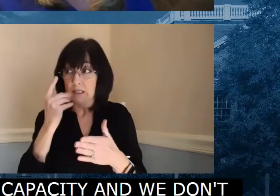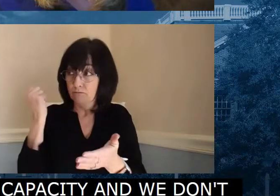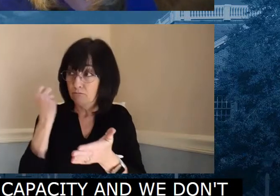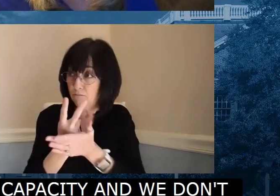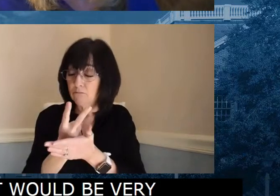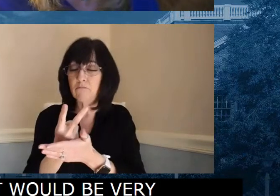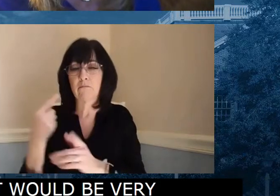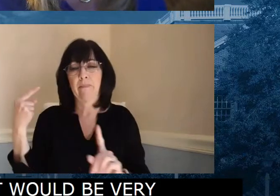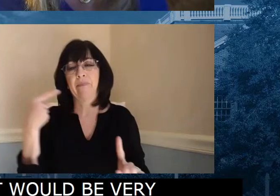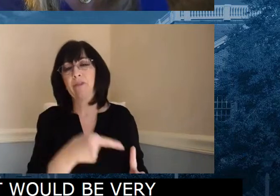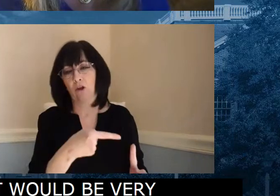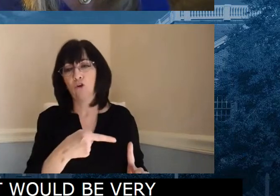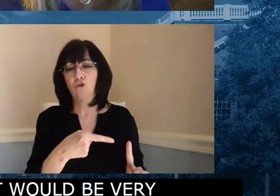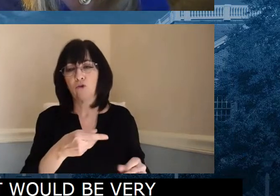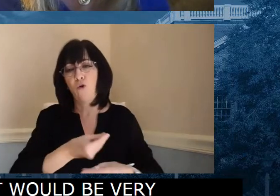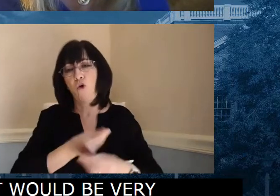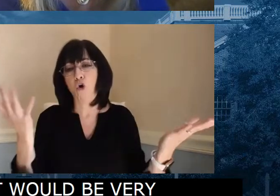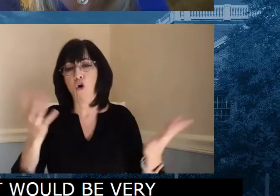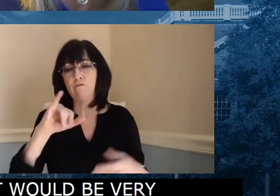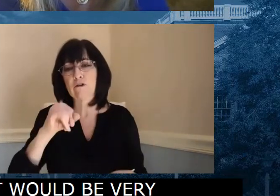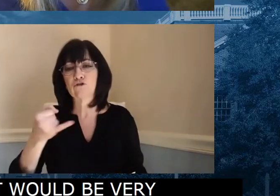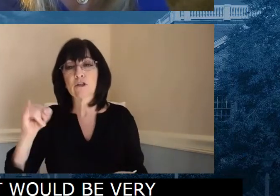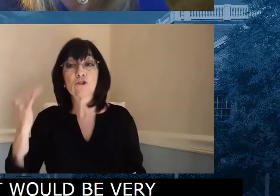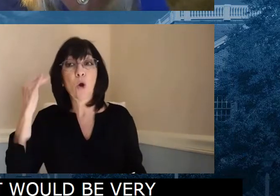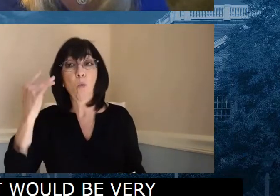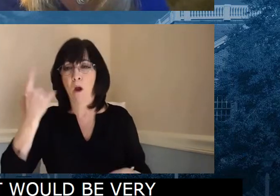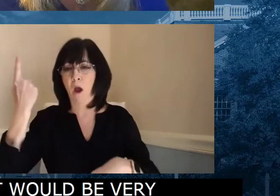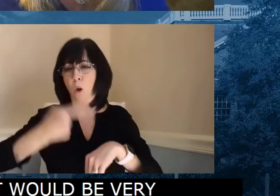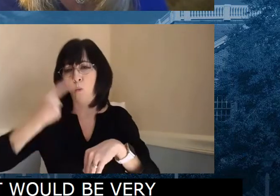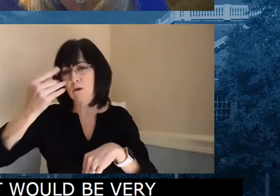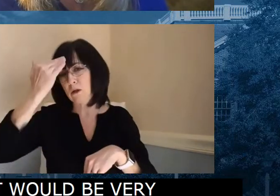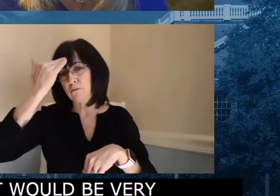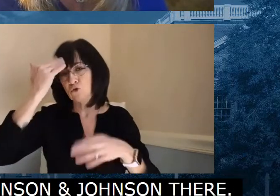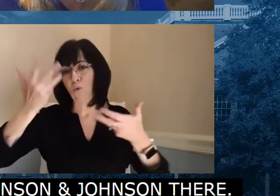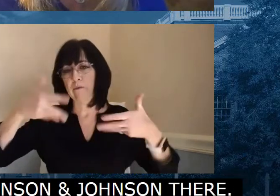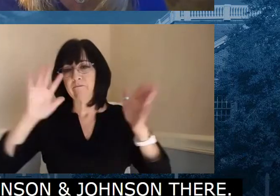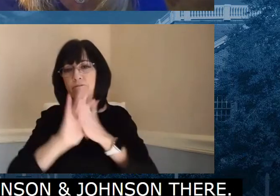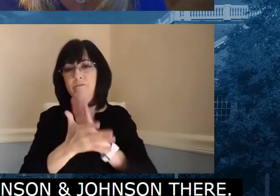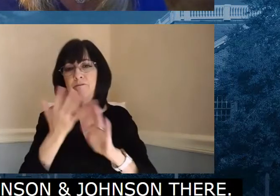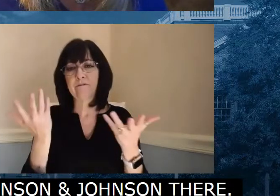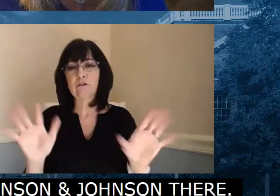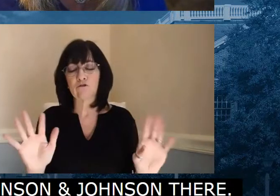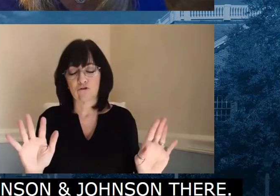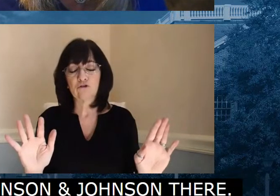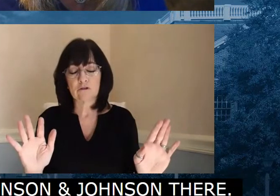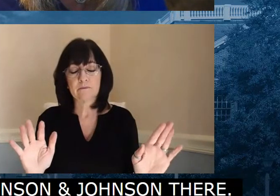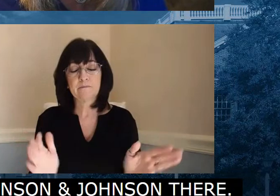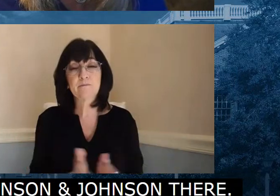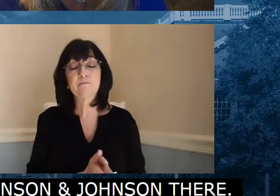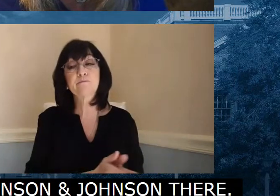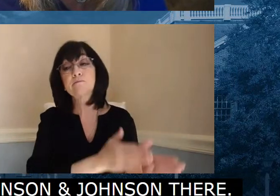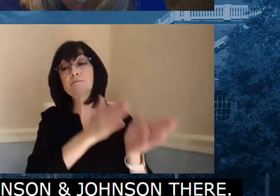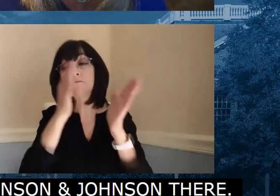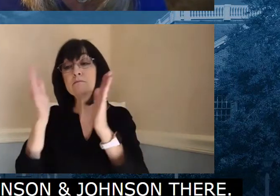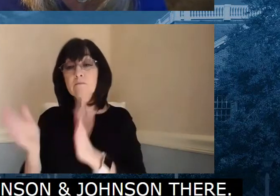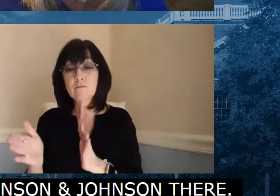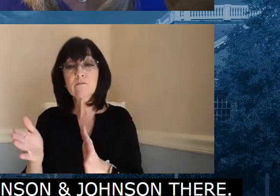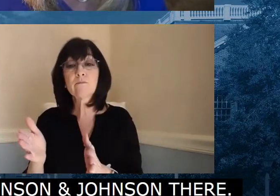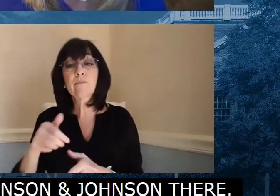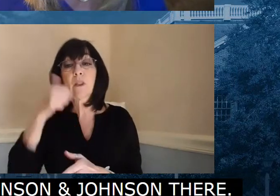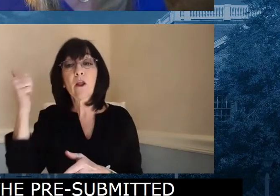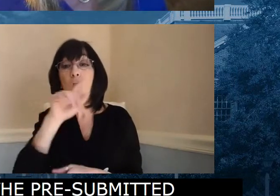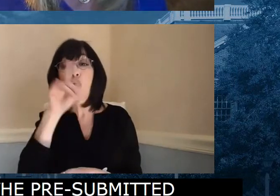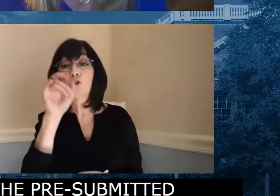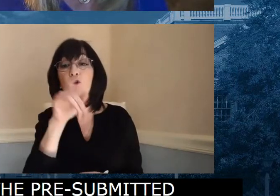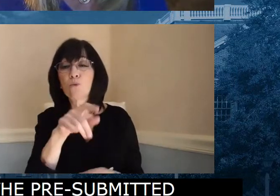All right, next we'll move on to the pre-submitted questions. The first question is from Rodaris Richardson with Telemundo, Delmarva,